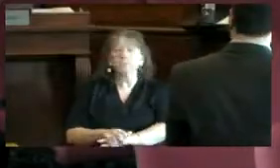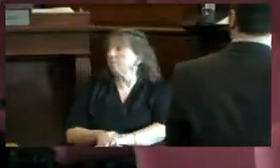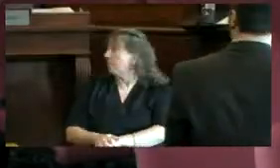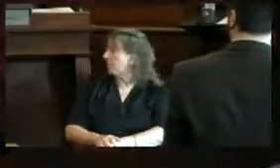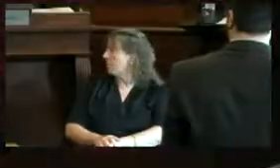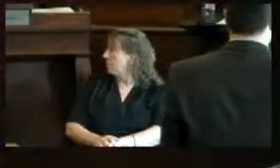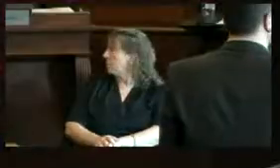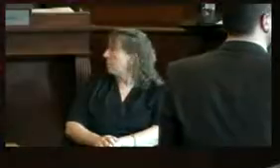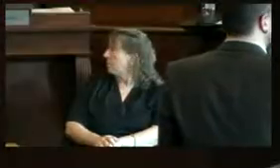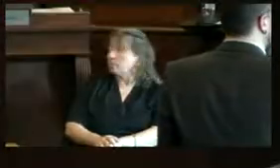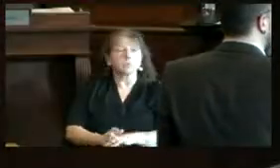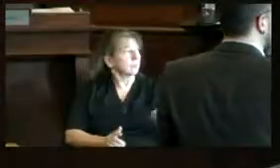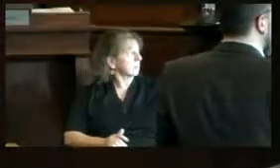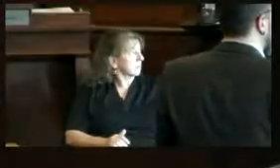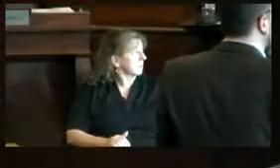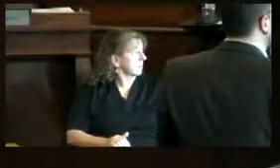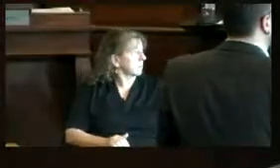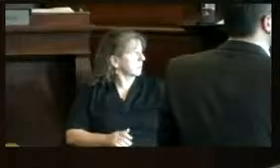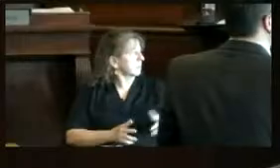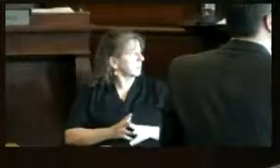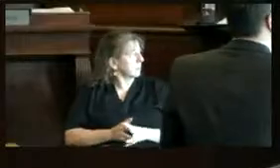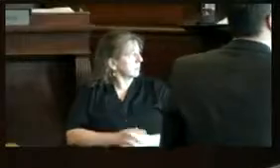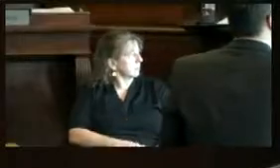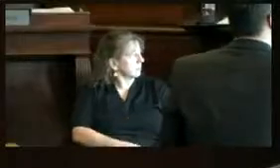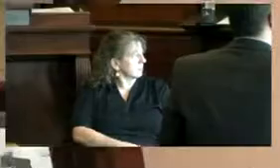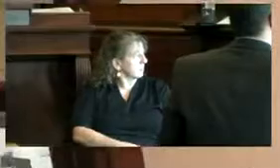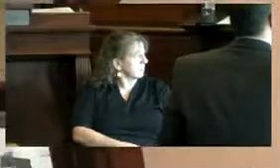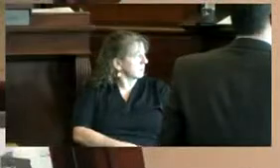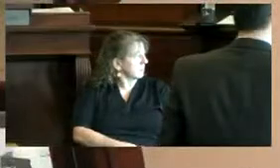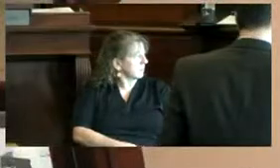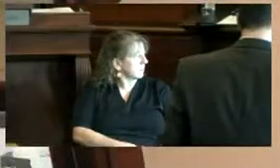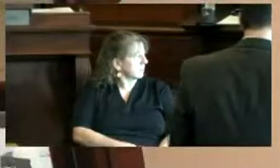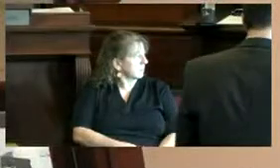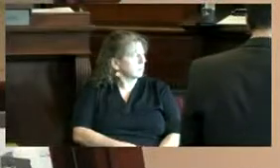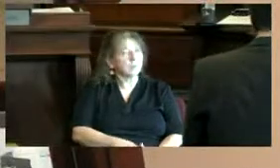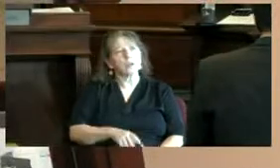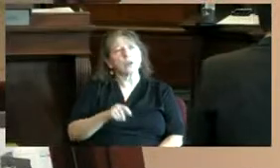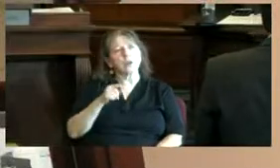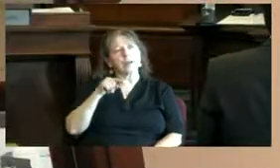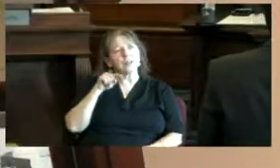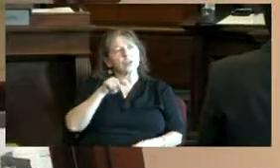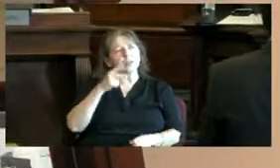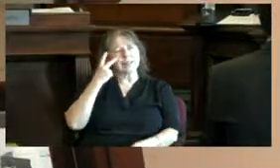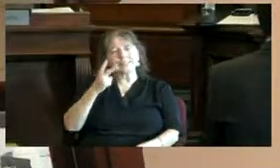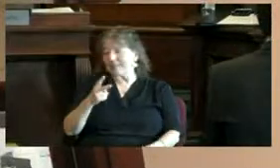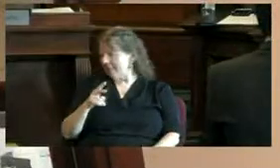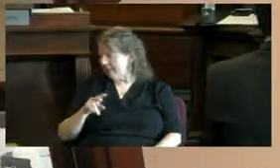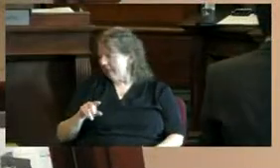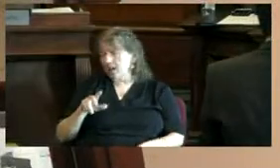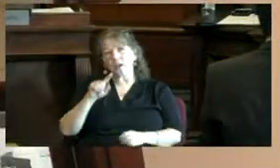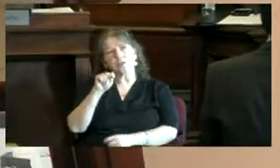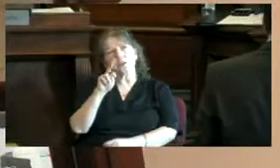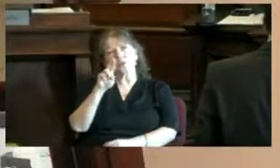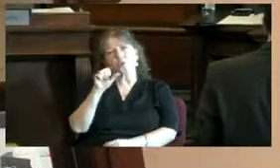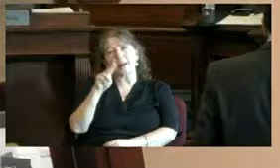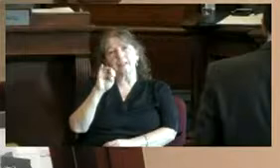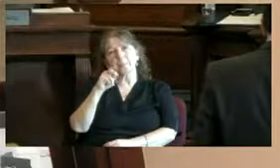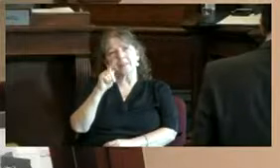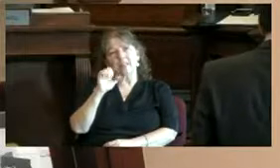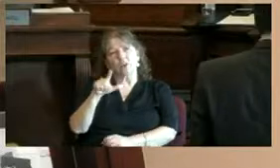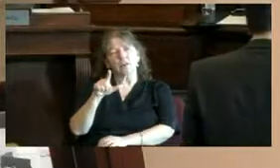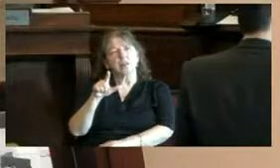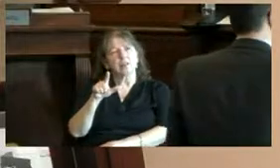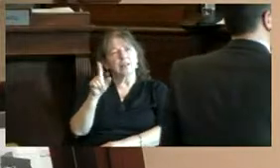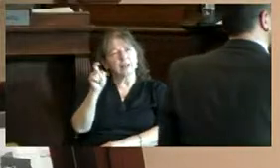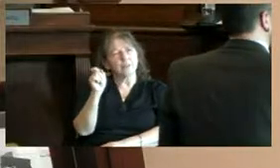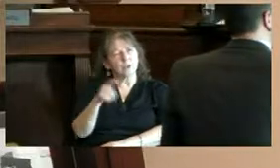All right, and we'll just come down the line. I just was looking at the transmittal, and I just got a question. It